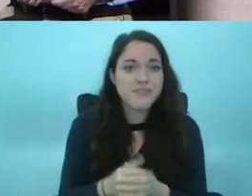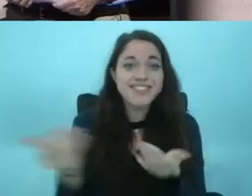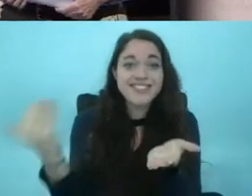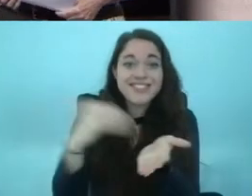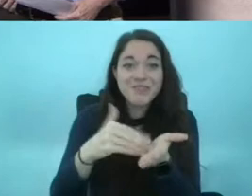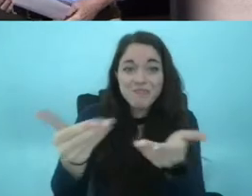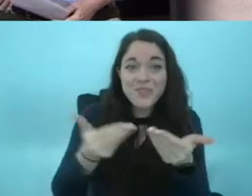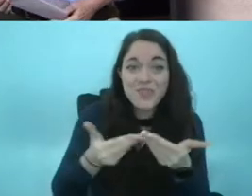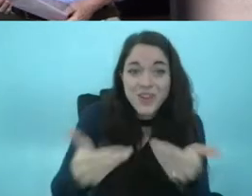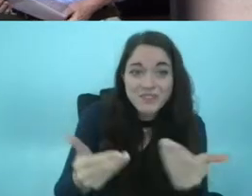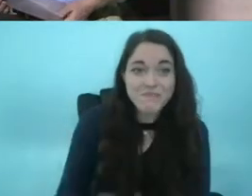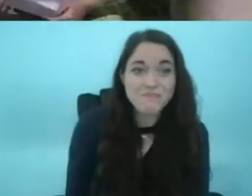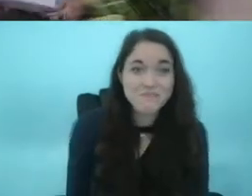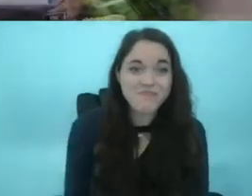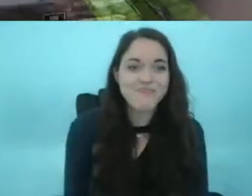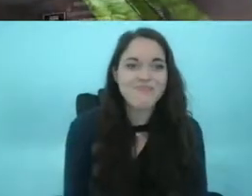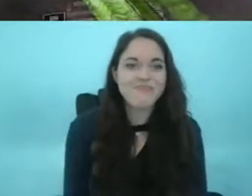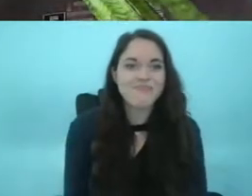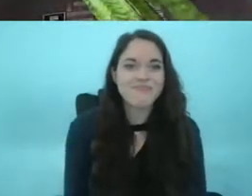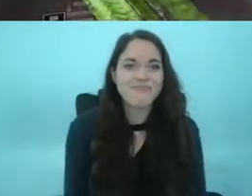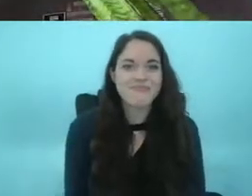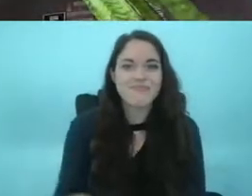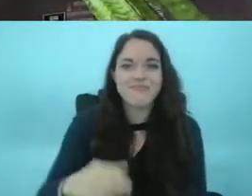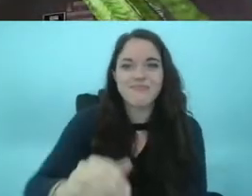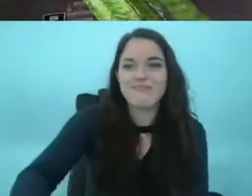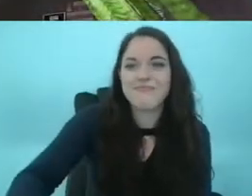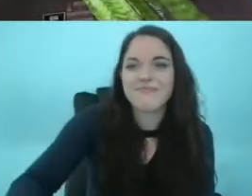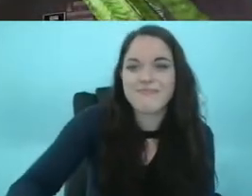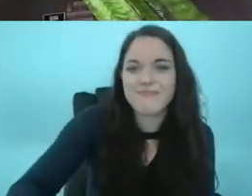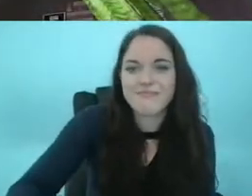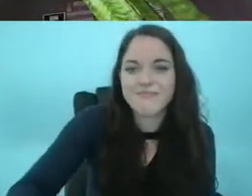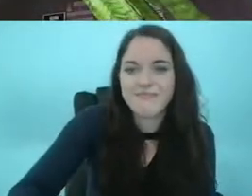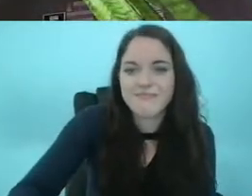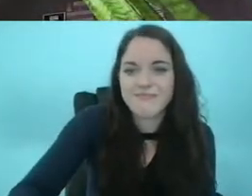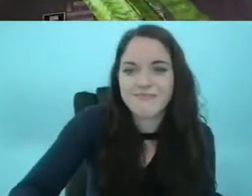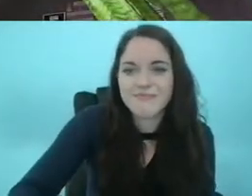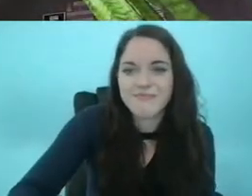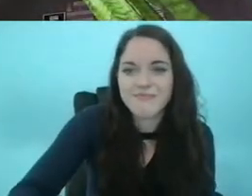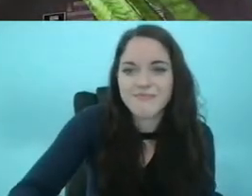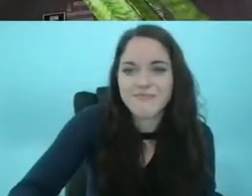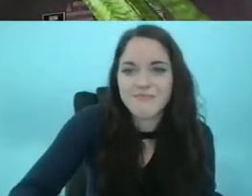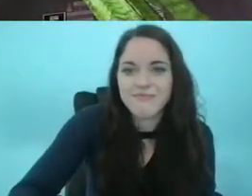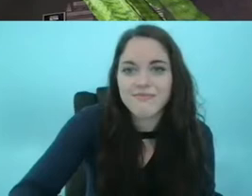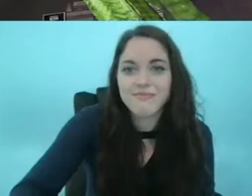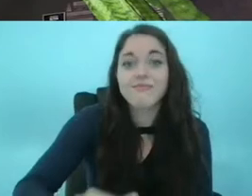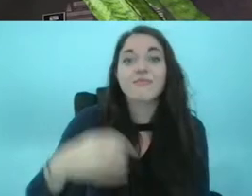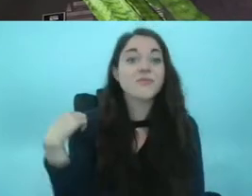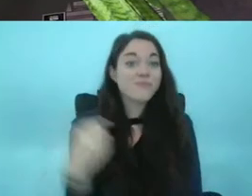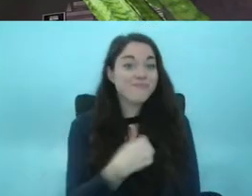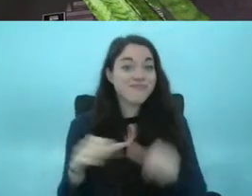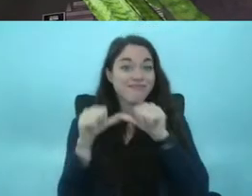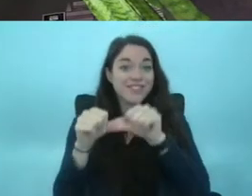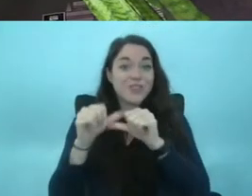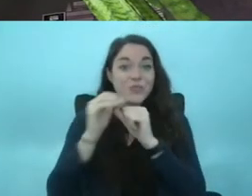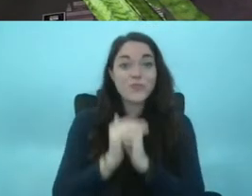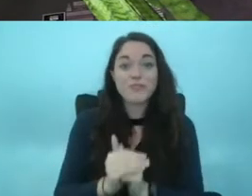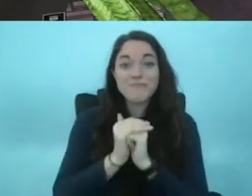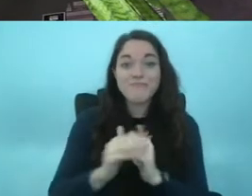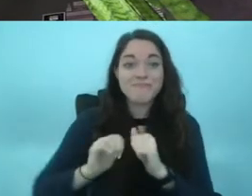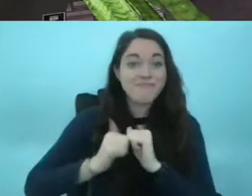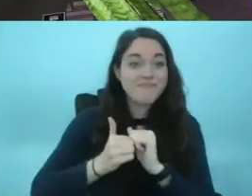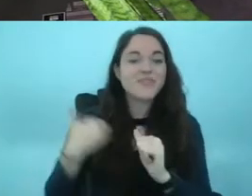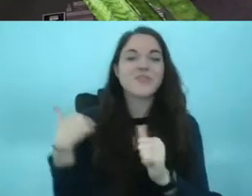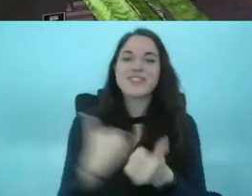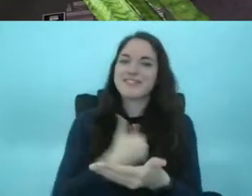And We're going to continue worship by singing one of my